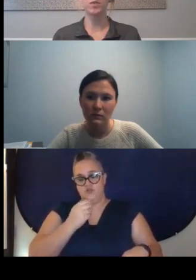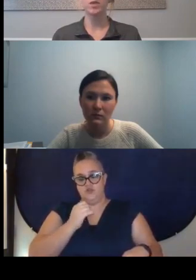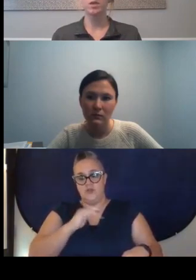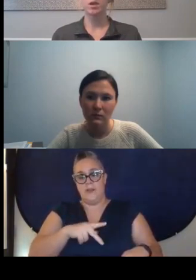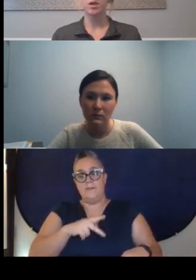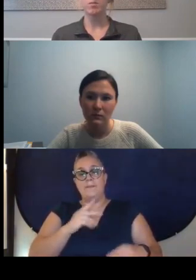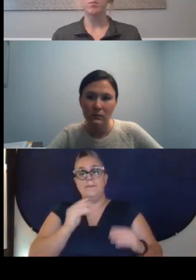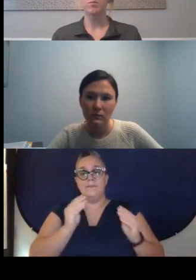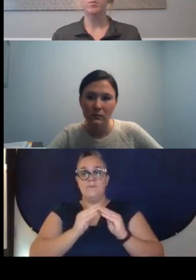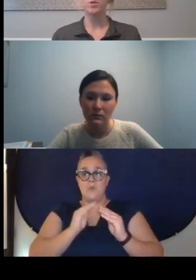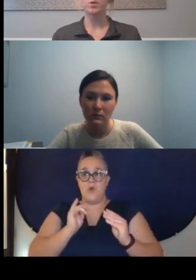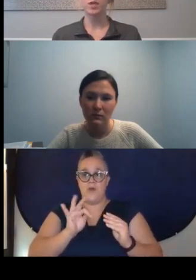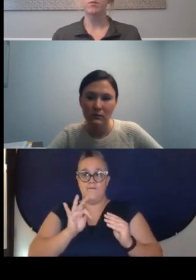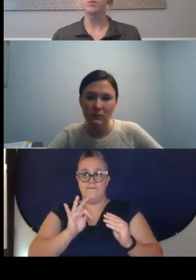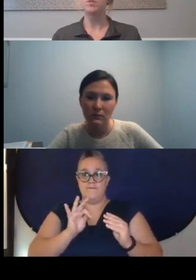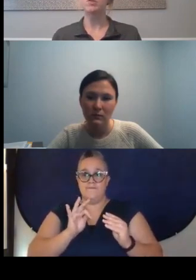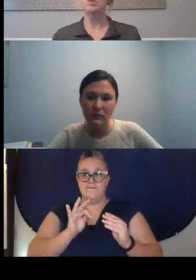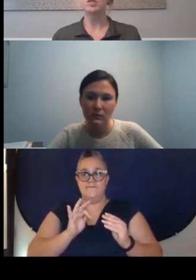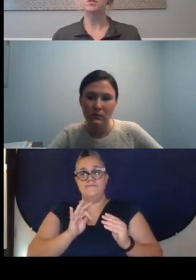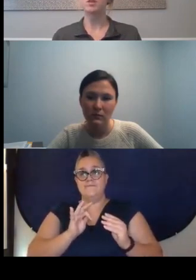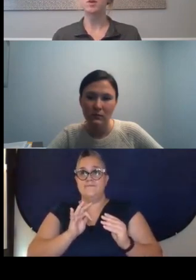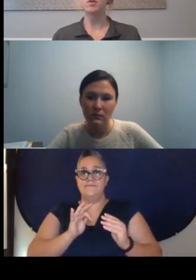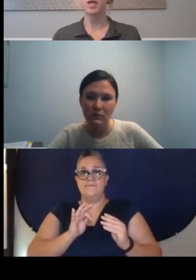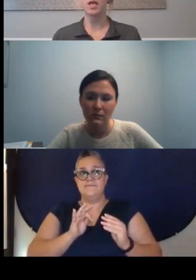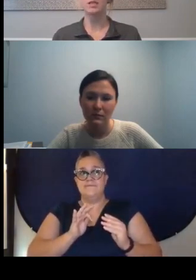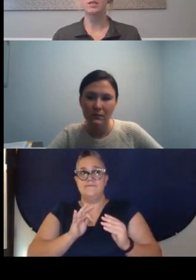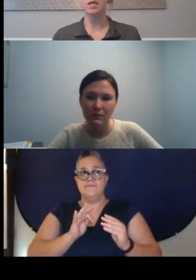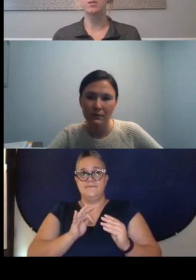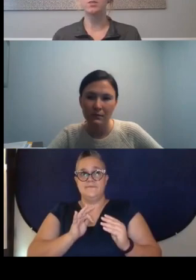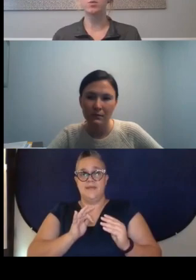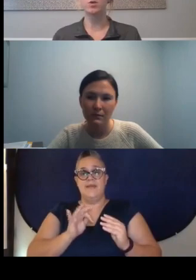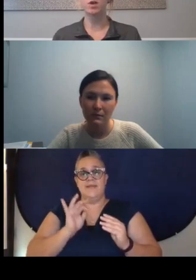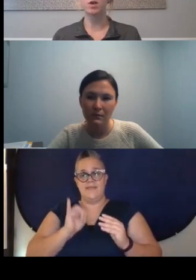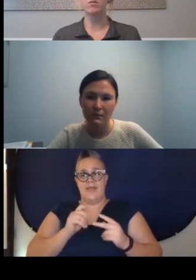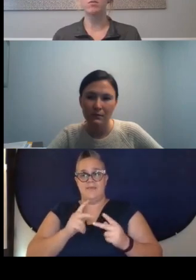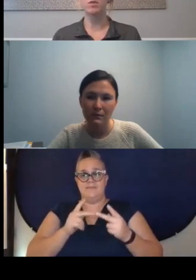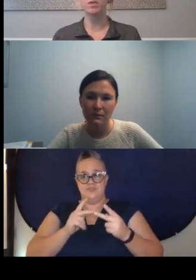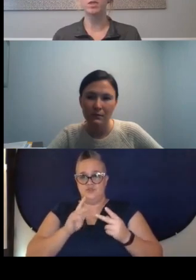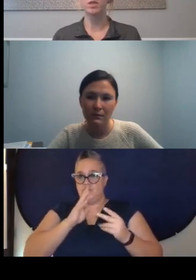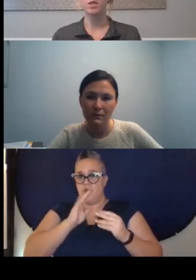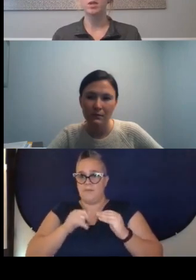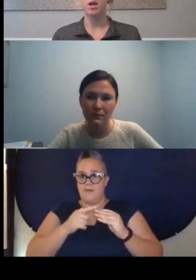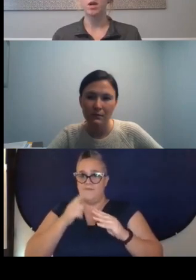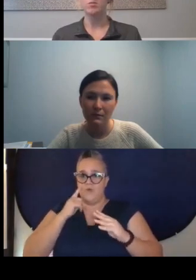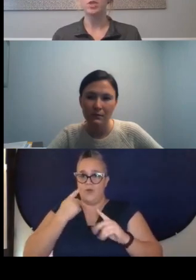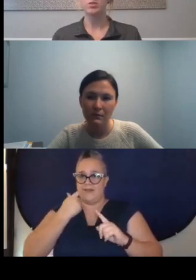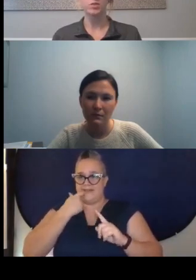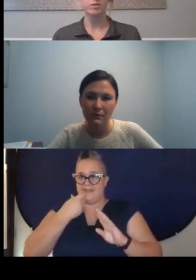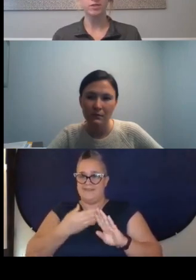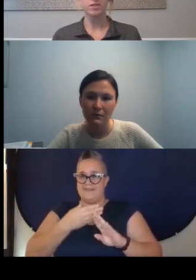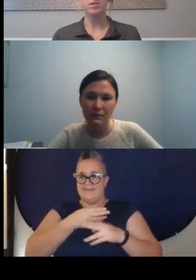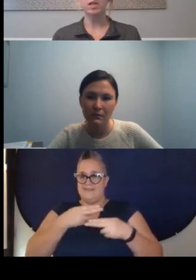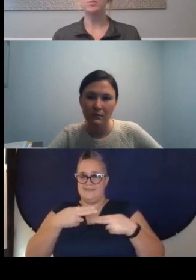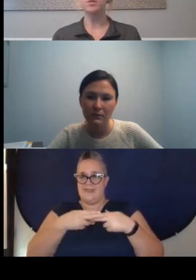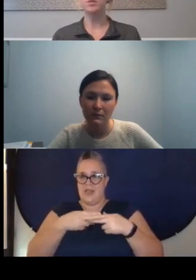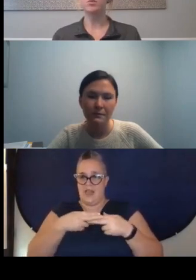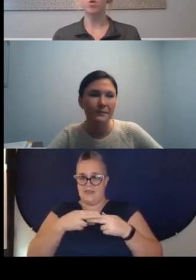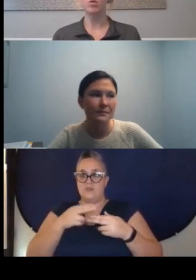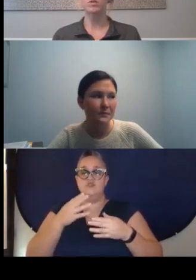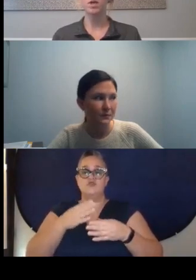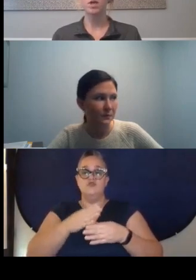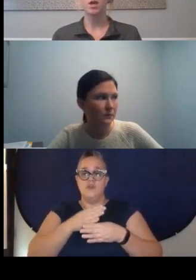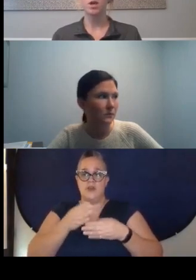of, kind of those positions I talked about in that last slide. So more of the shared services